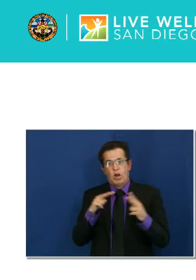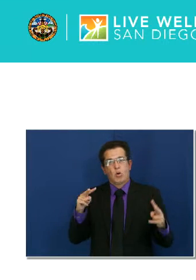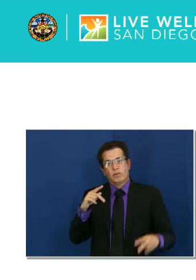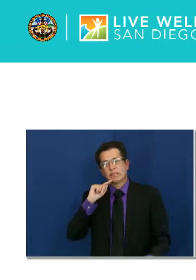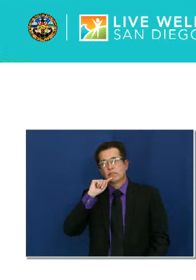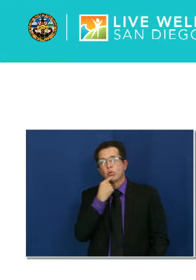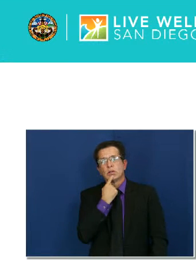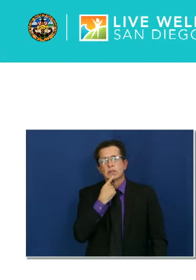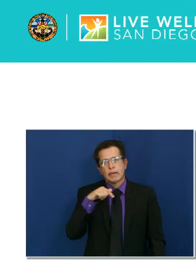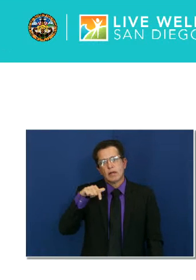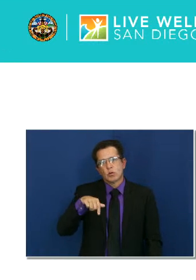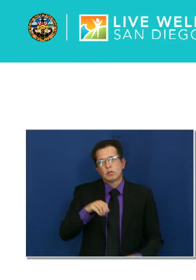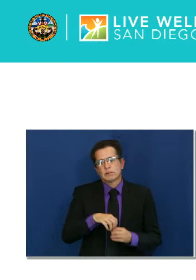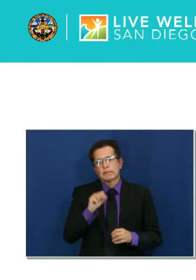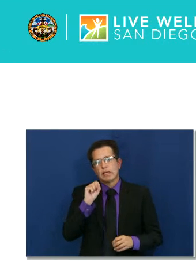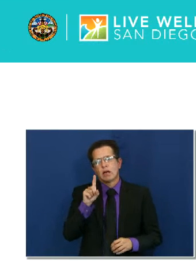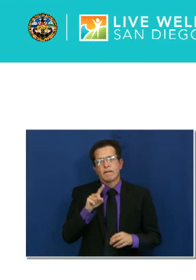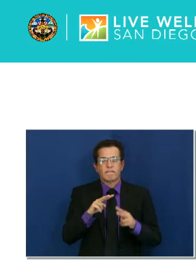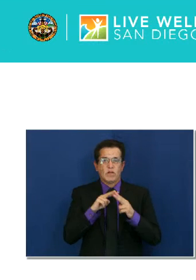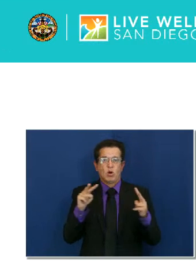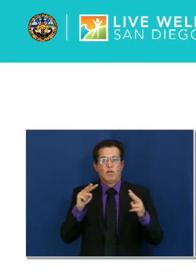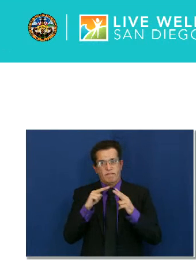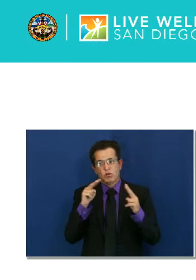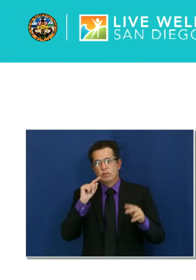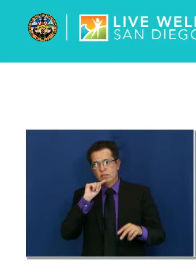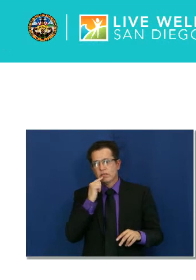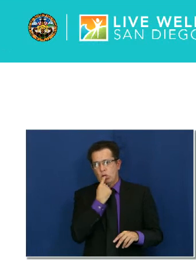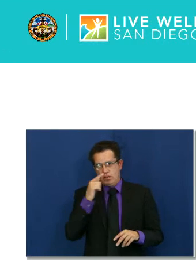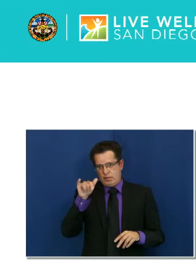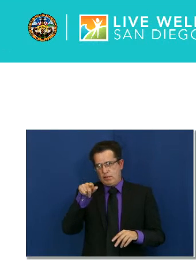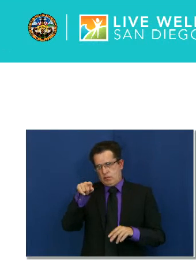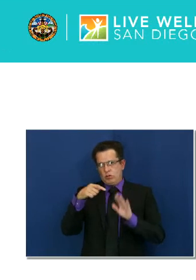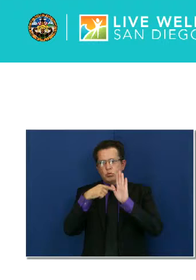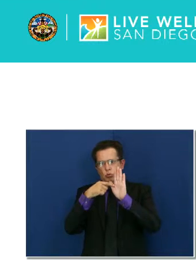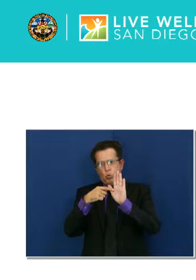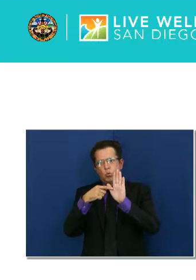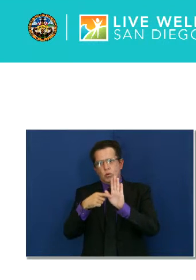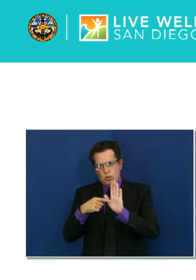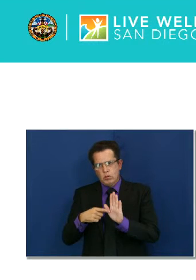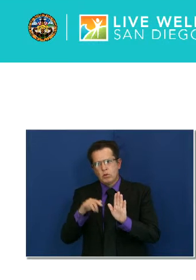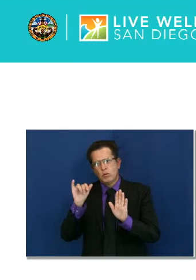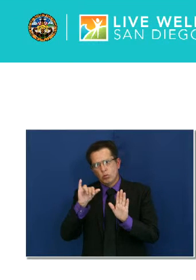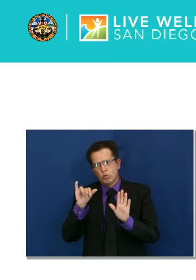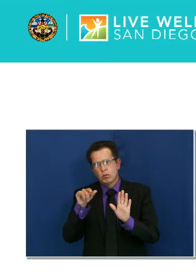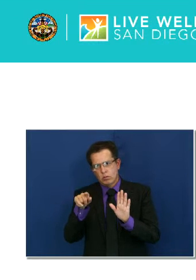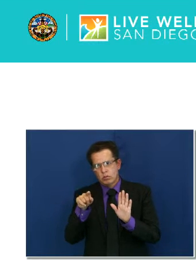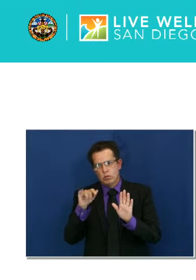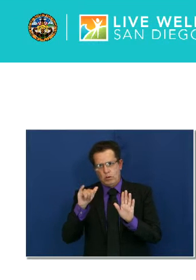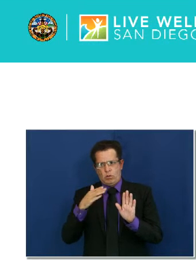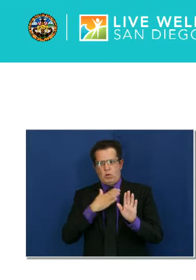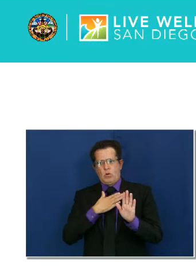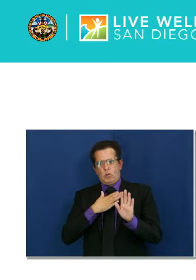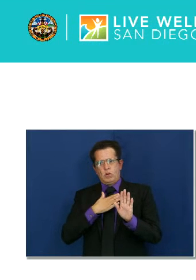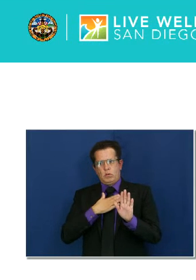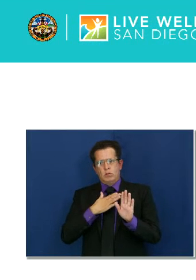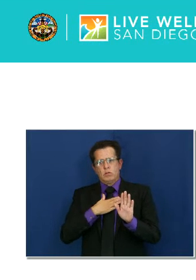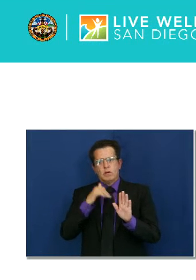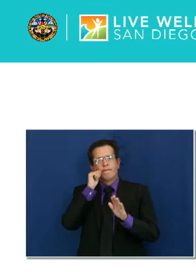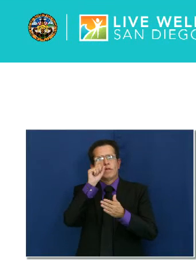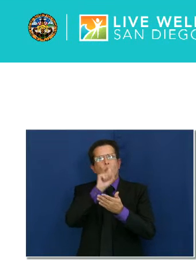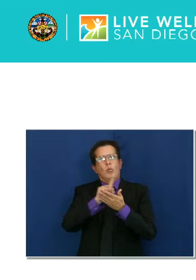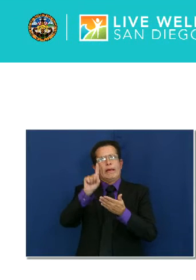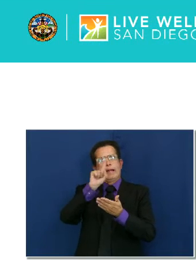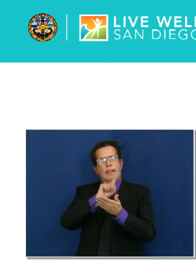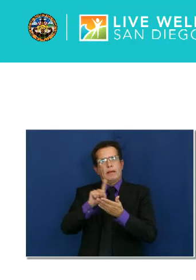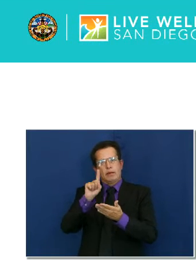In the next slide, these are the results of the weekly